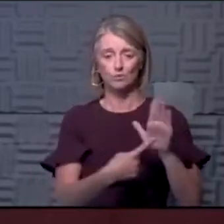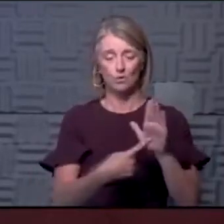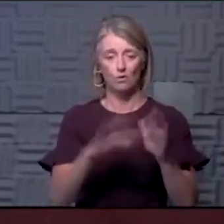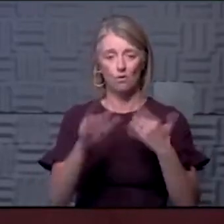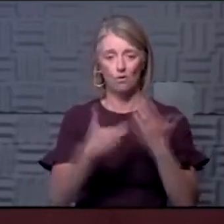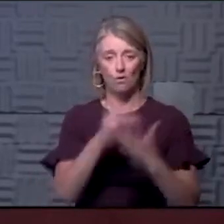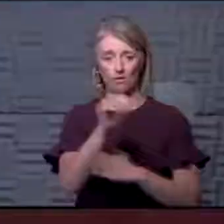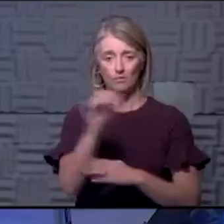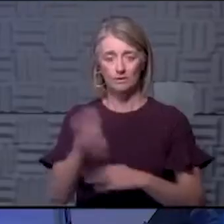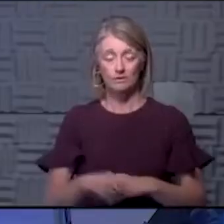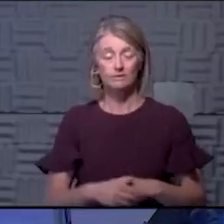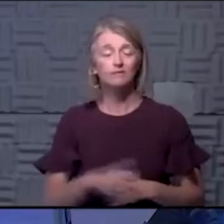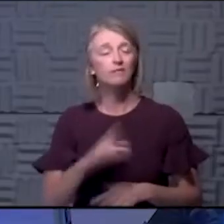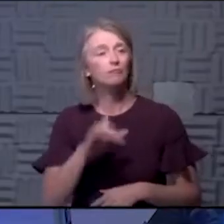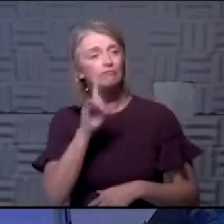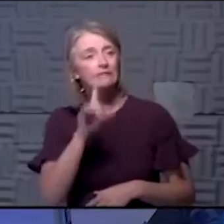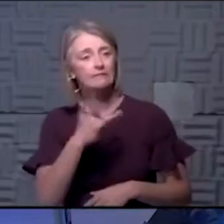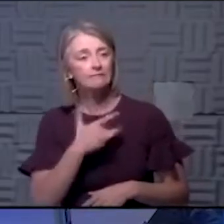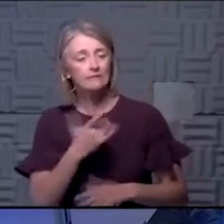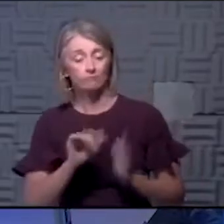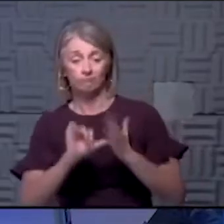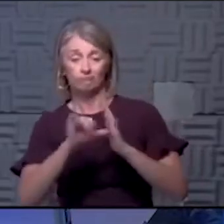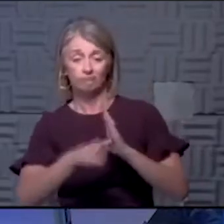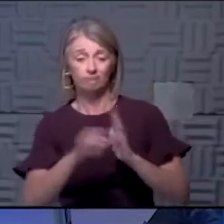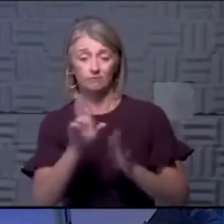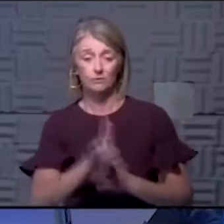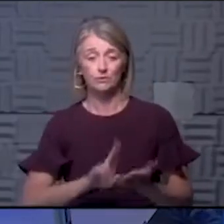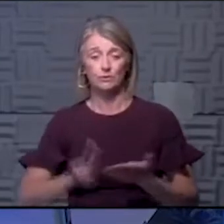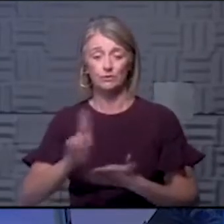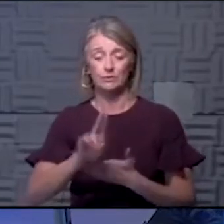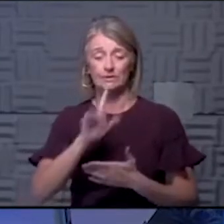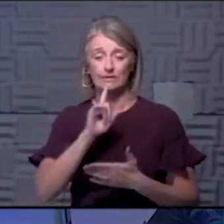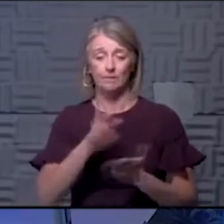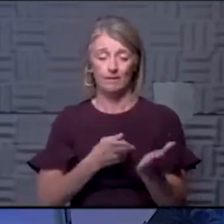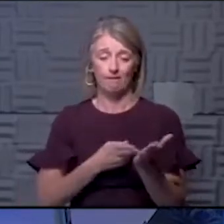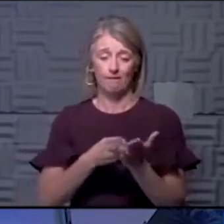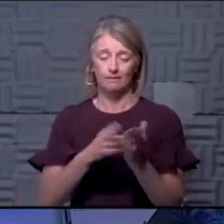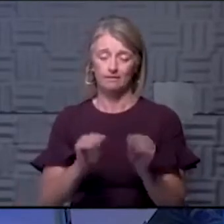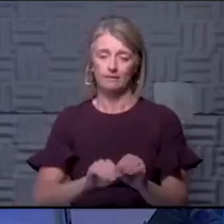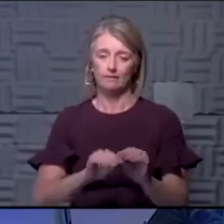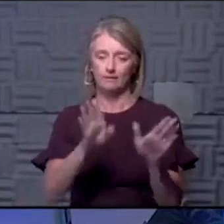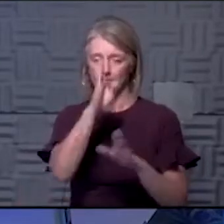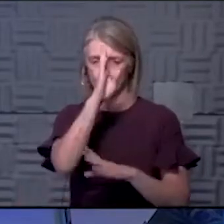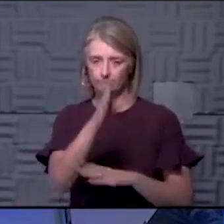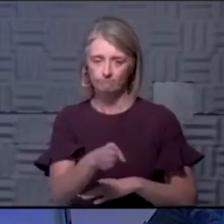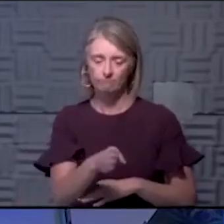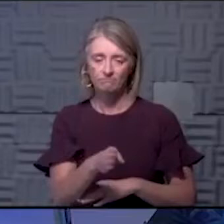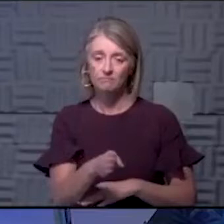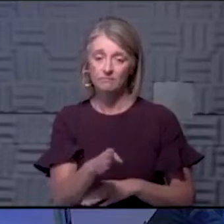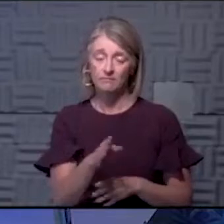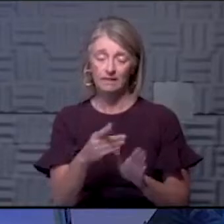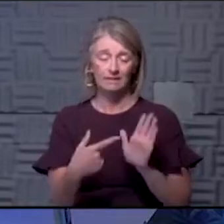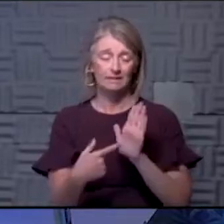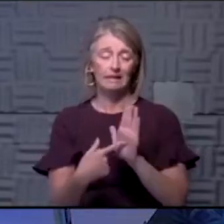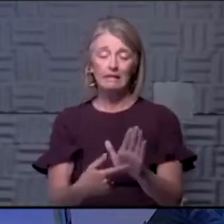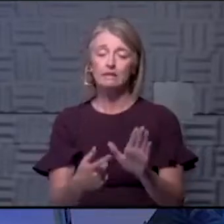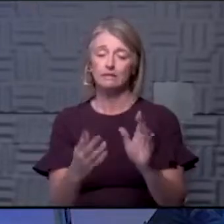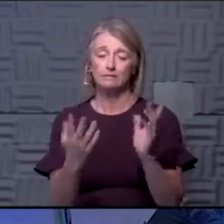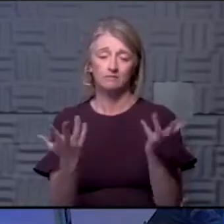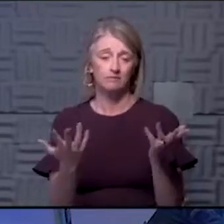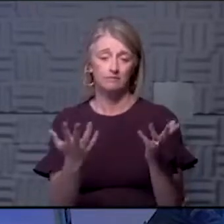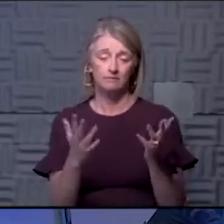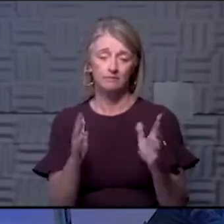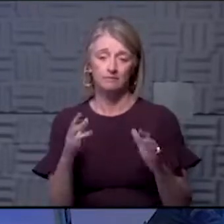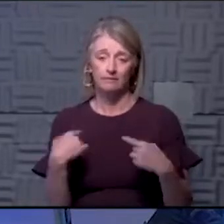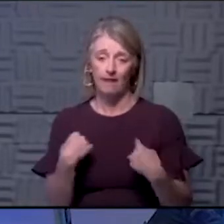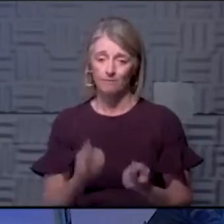want to do that. Well, and I think what's impressive is that the university has said they're going to be honest and transparent, which exactly what this represents clearly. accurately. But